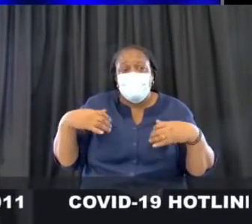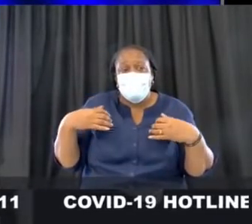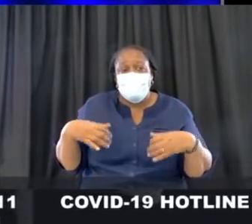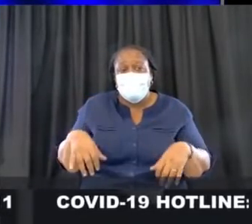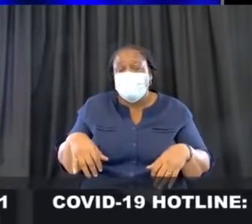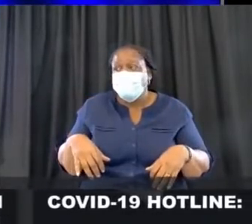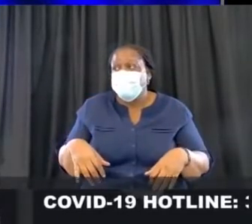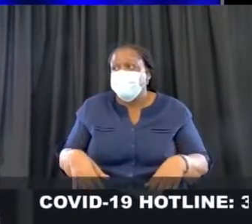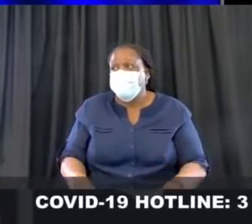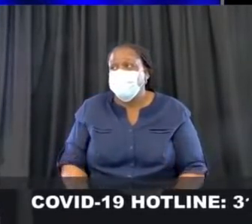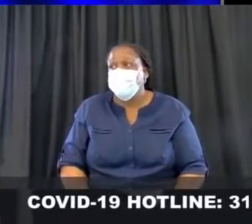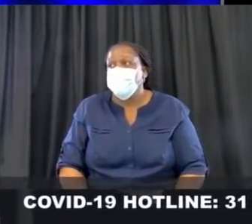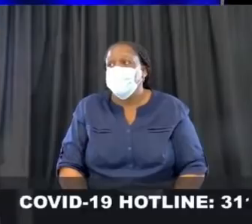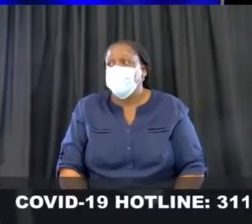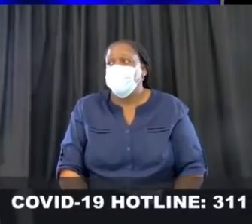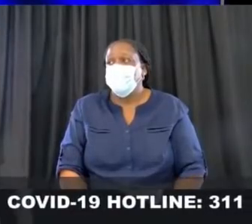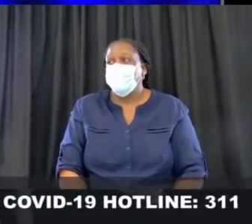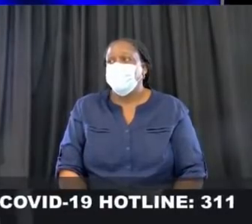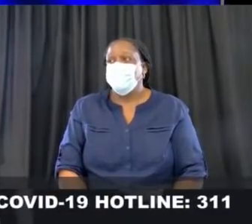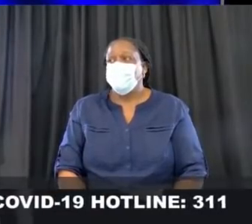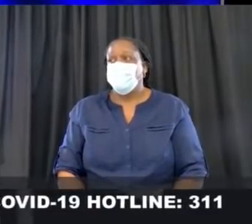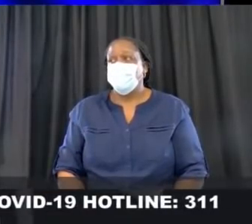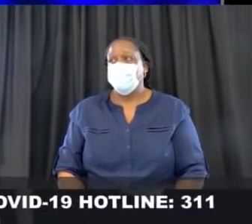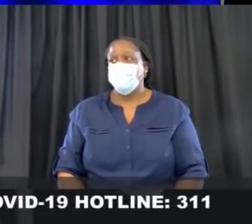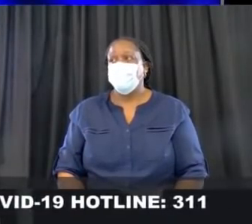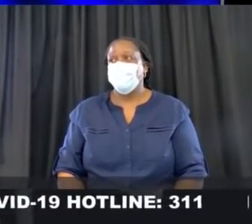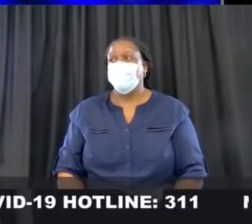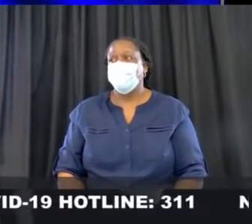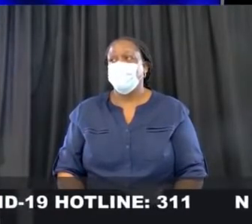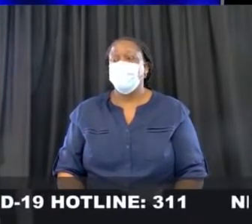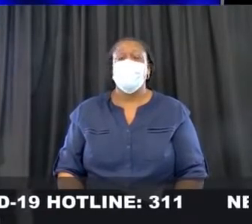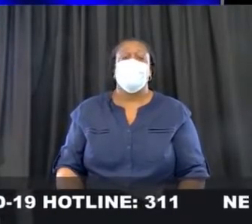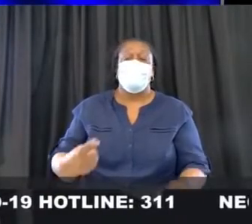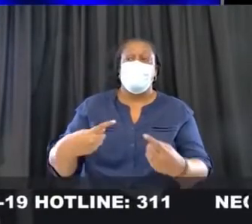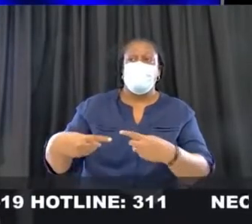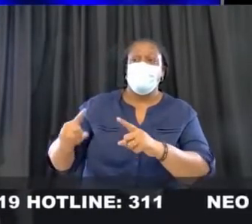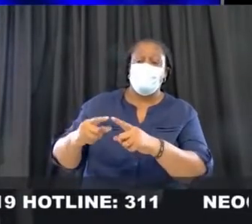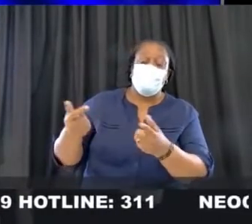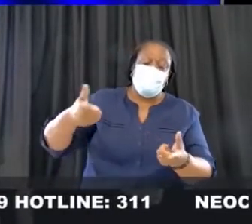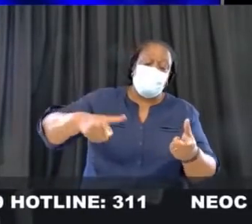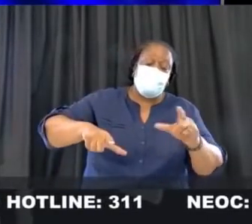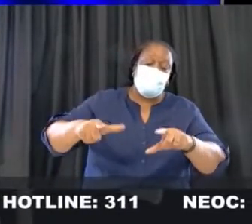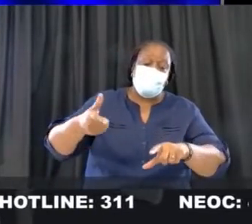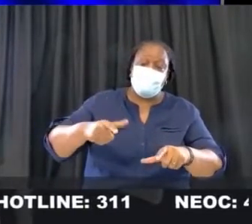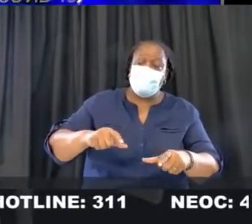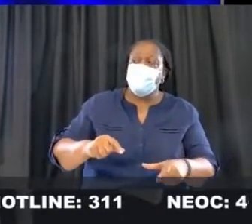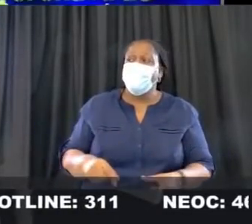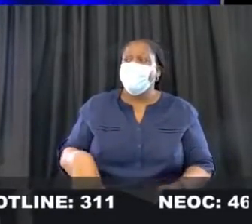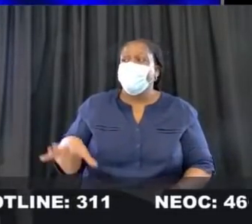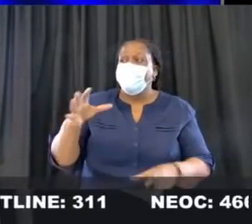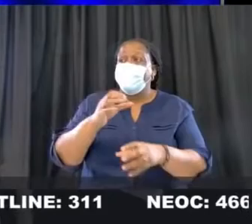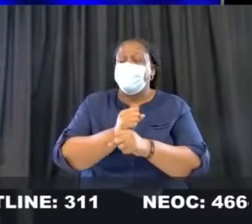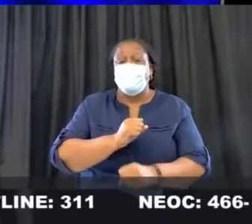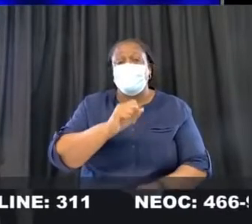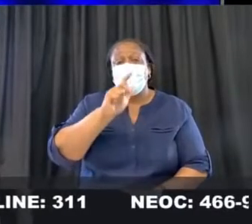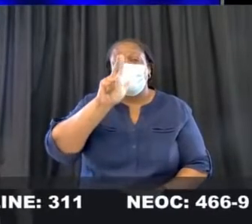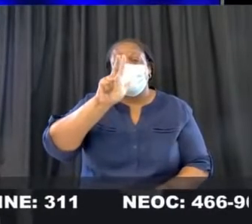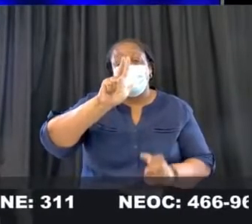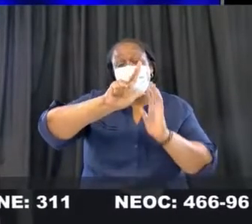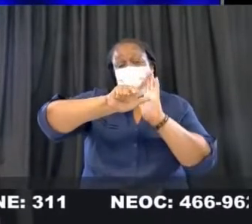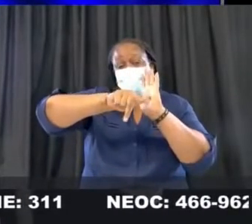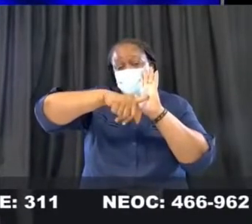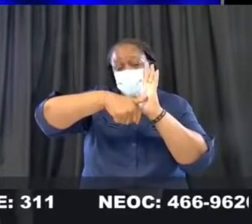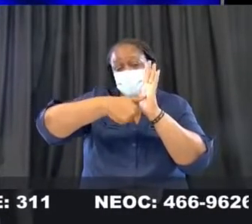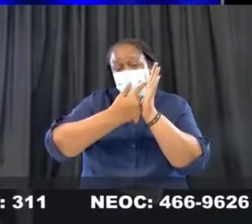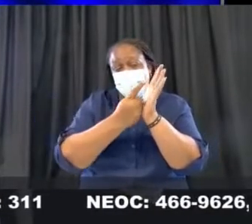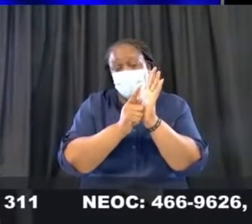results go, when the information goes to the lab, from the time the test goes on the machine, it takes 3+ hours before